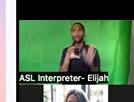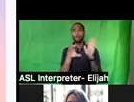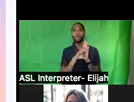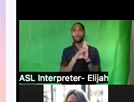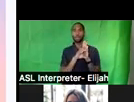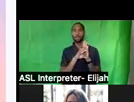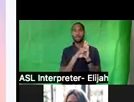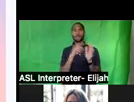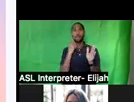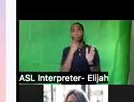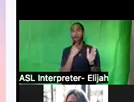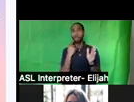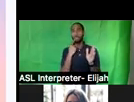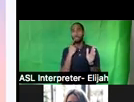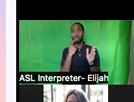mouth like